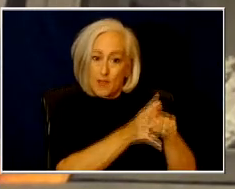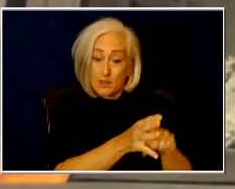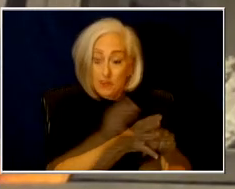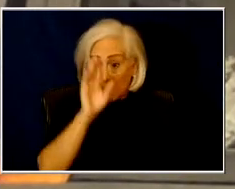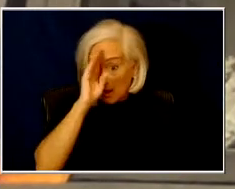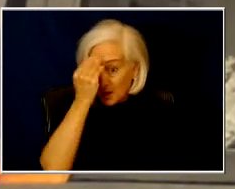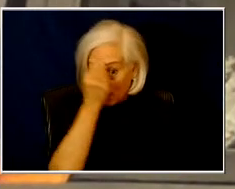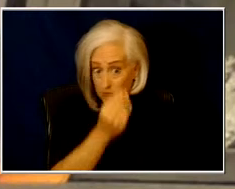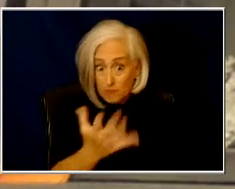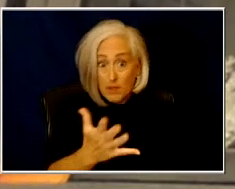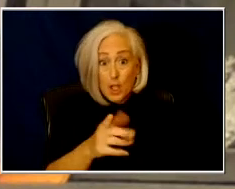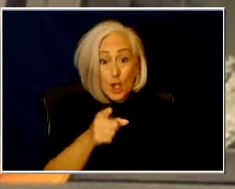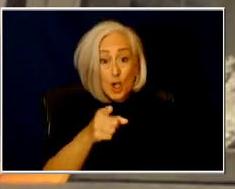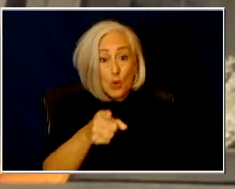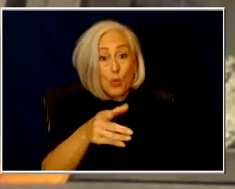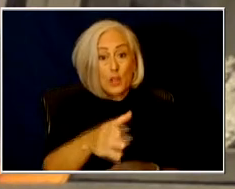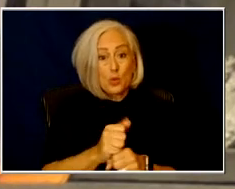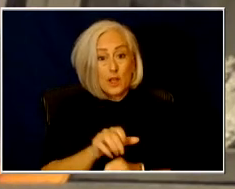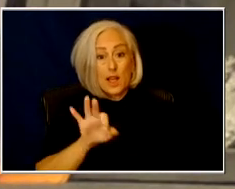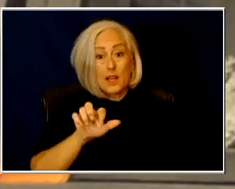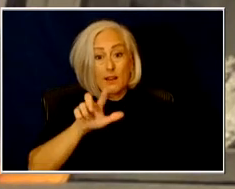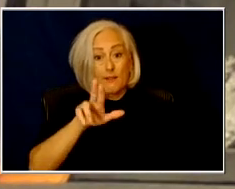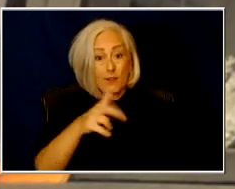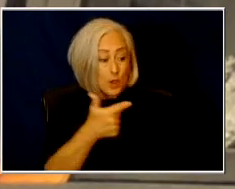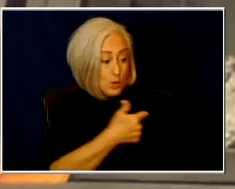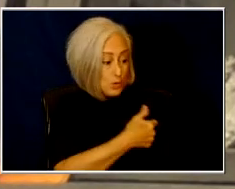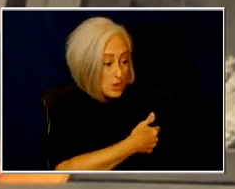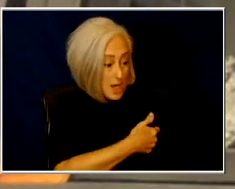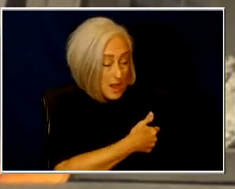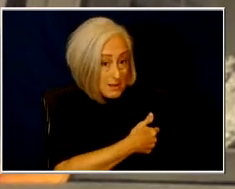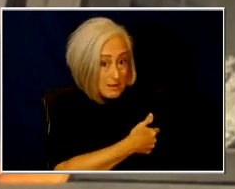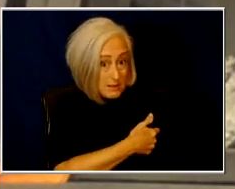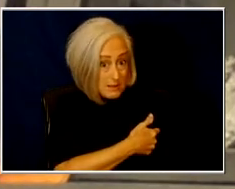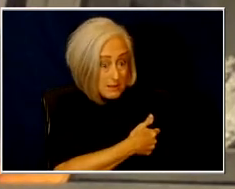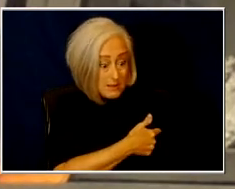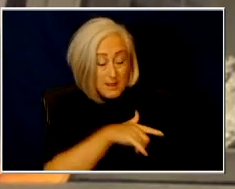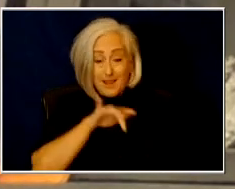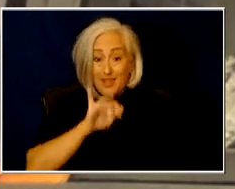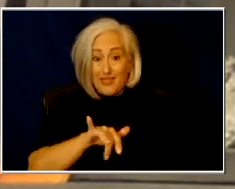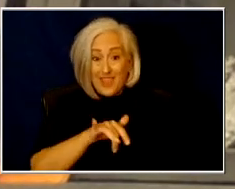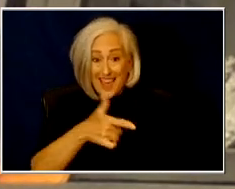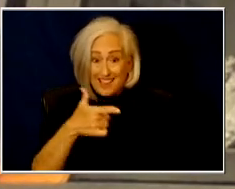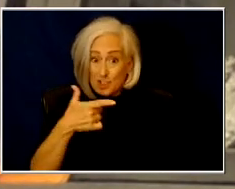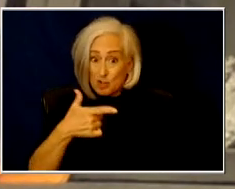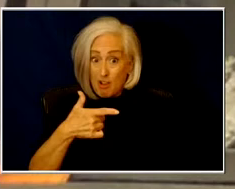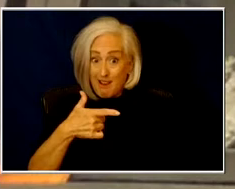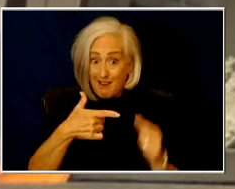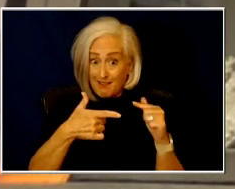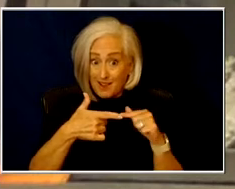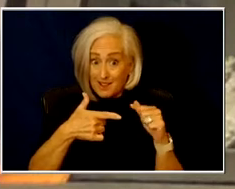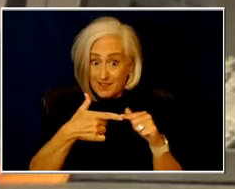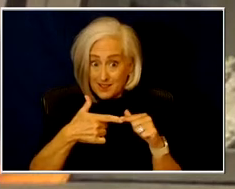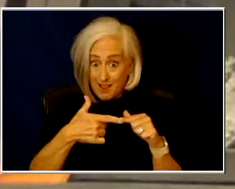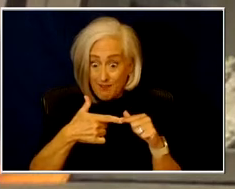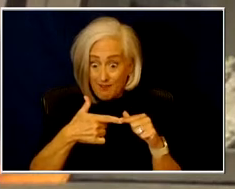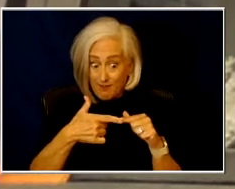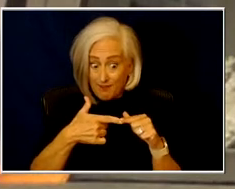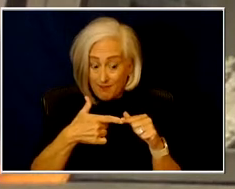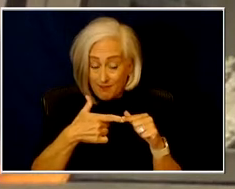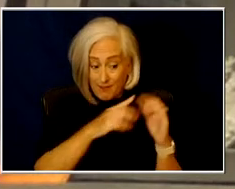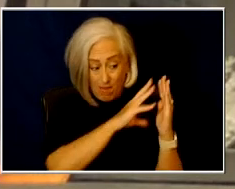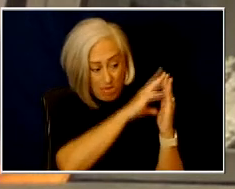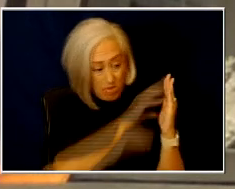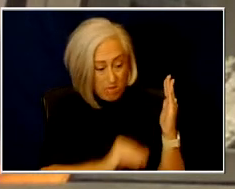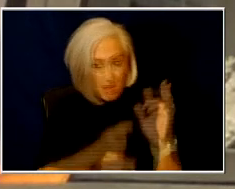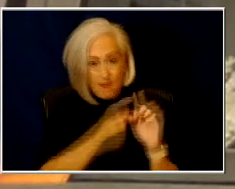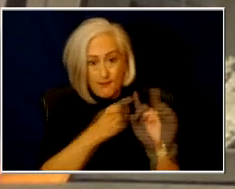flu shot now you're getting a component that mirrors the 1918 virus so over